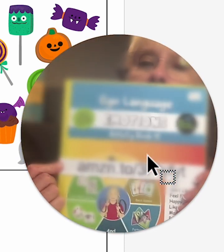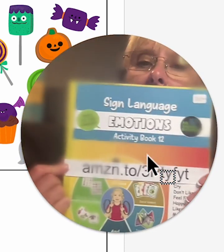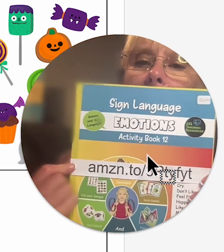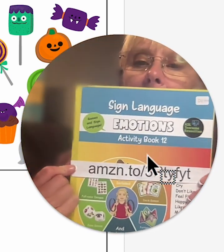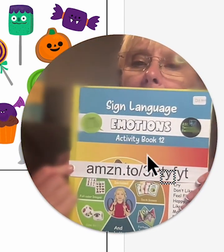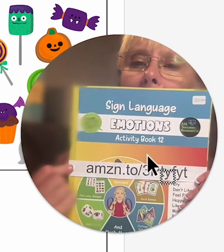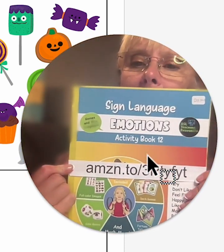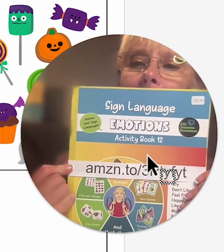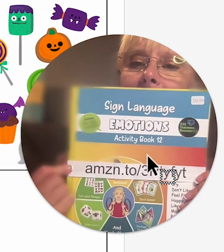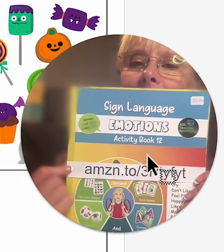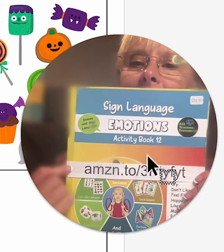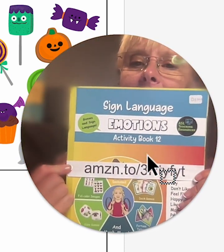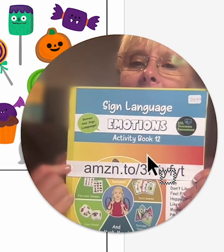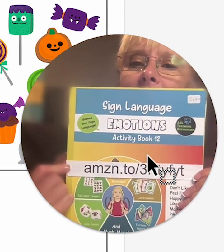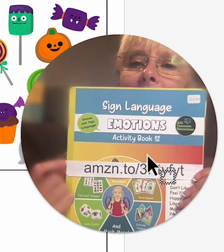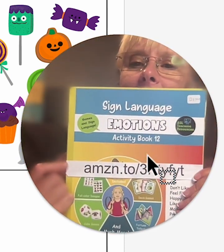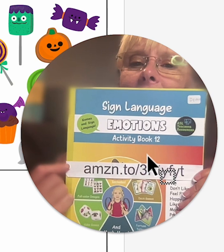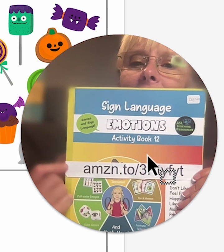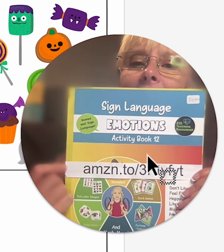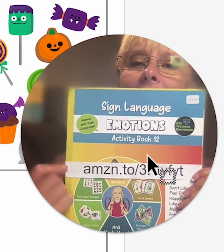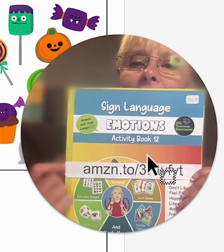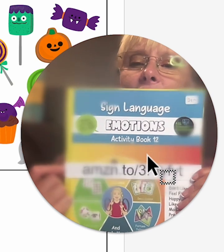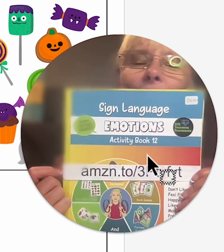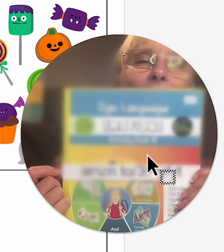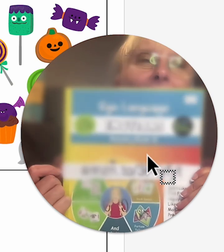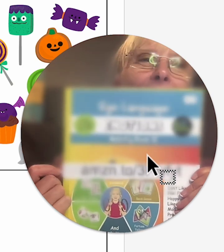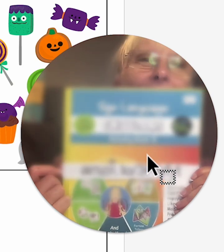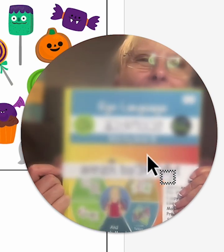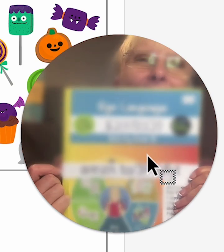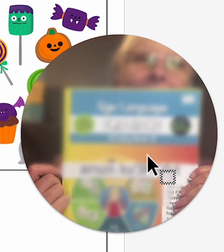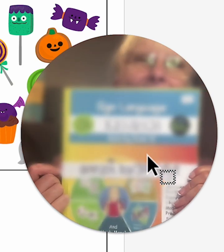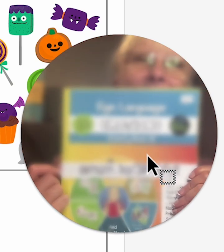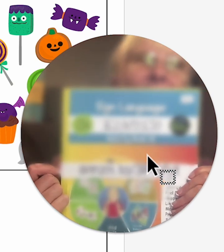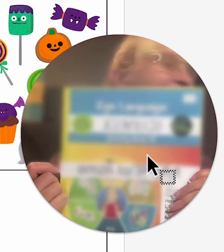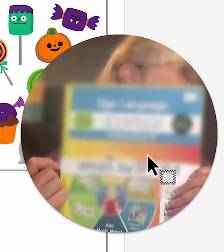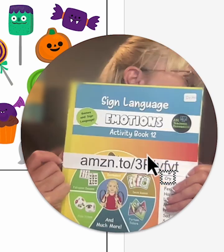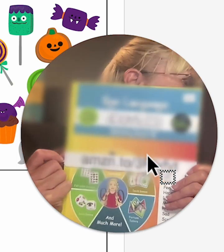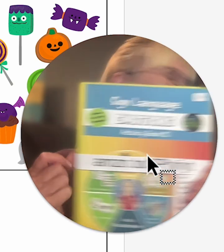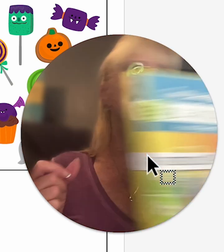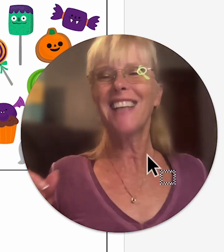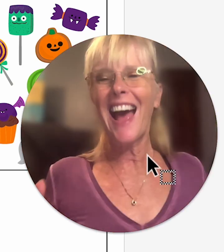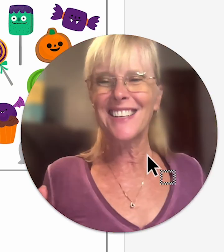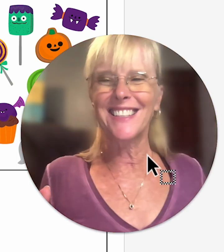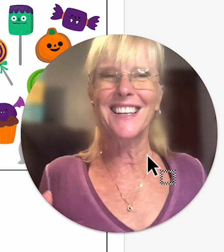at. If I can stay still, that's the link that you go get it. Okay,